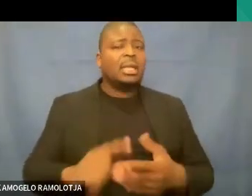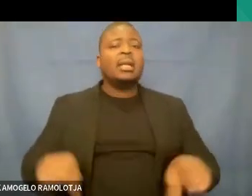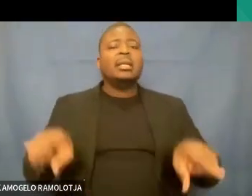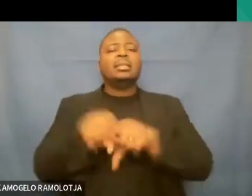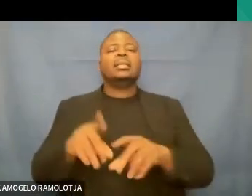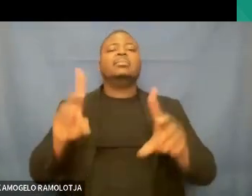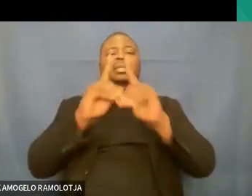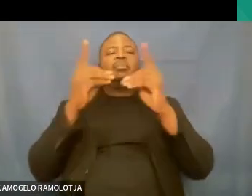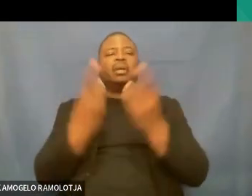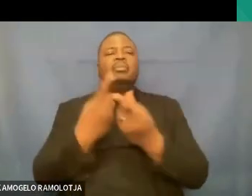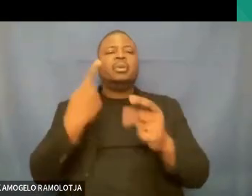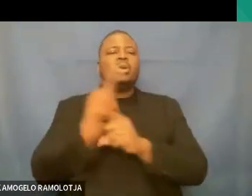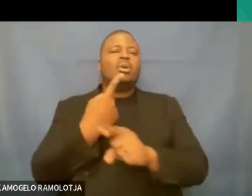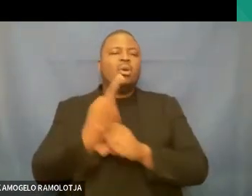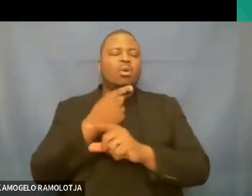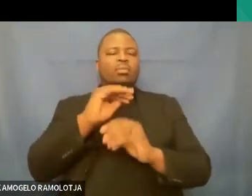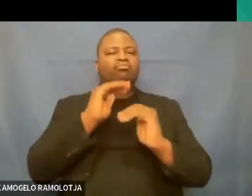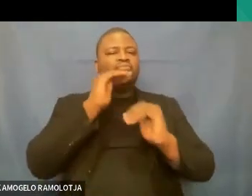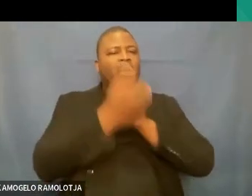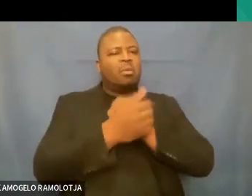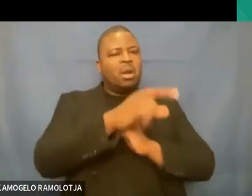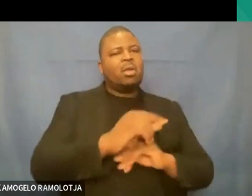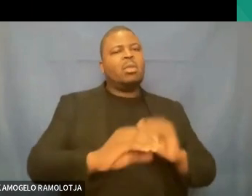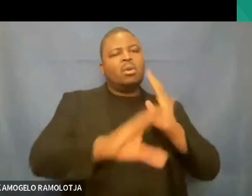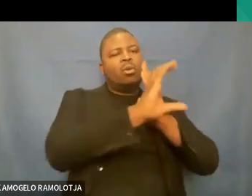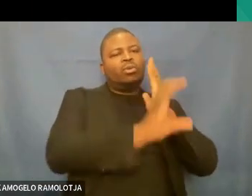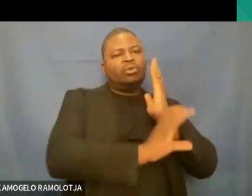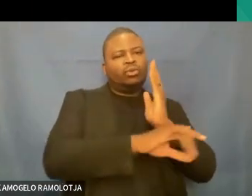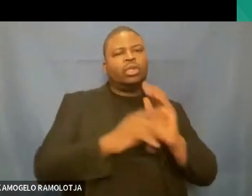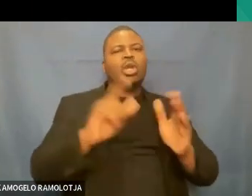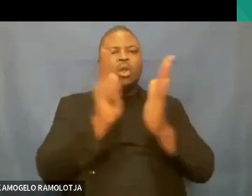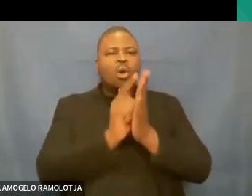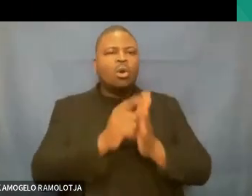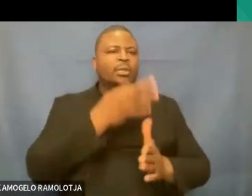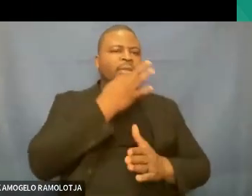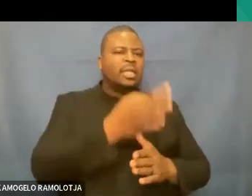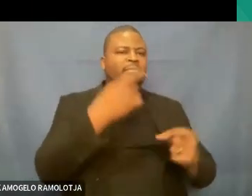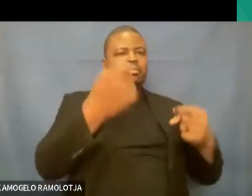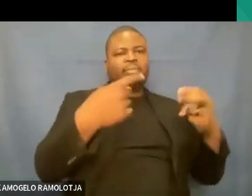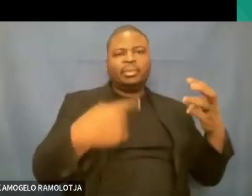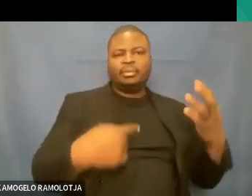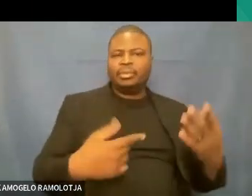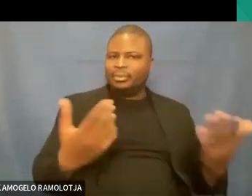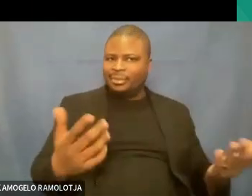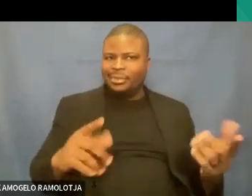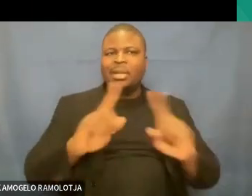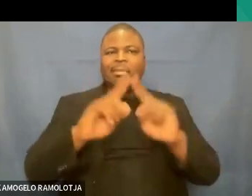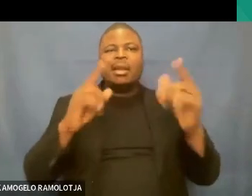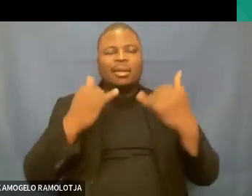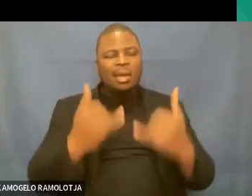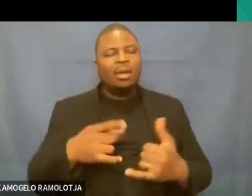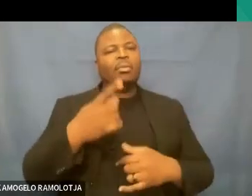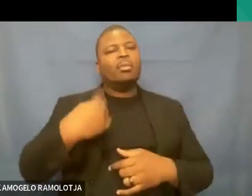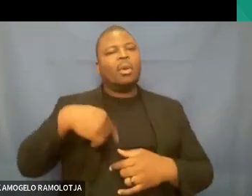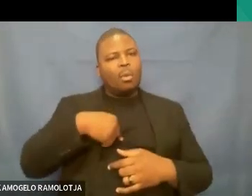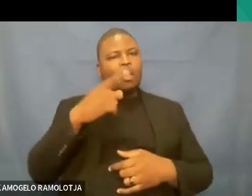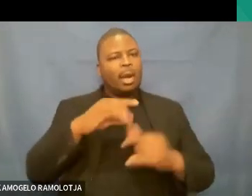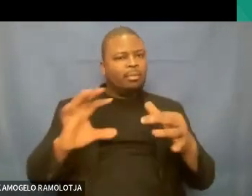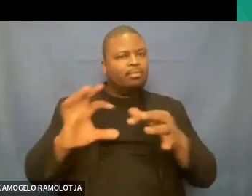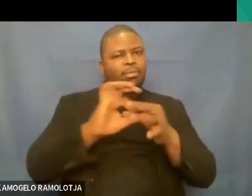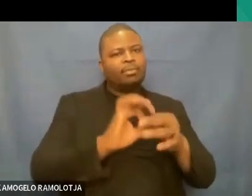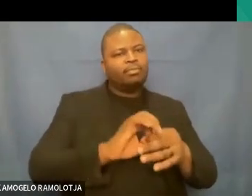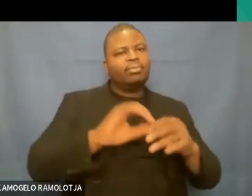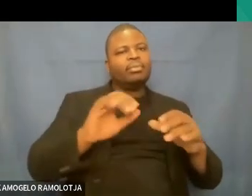behind the strength of the Constitution and what the law says and start matching the law with real delivery. Next slide,